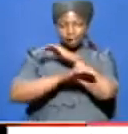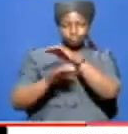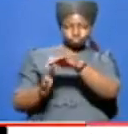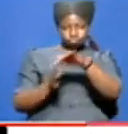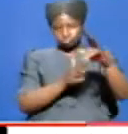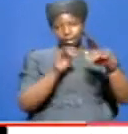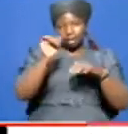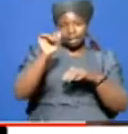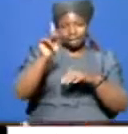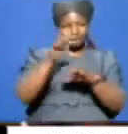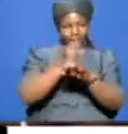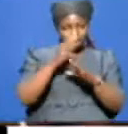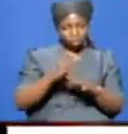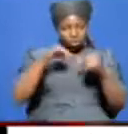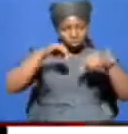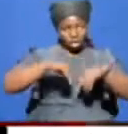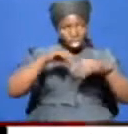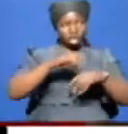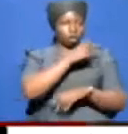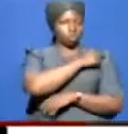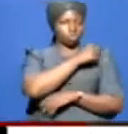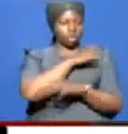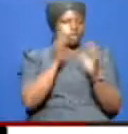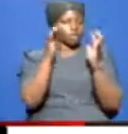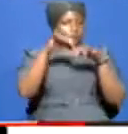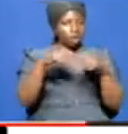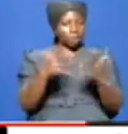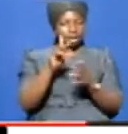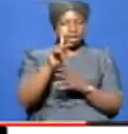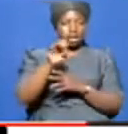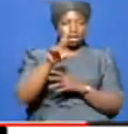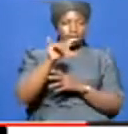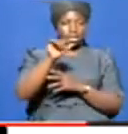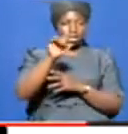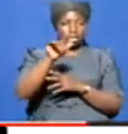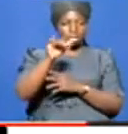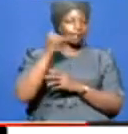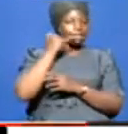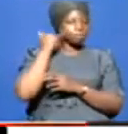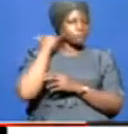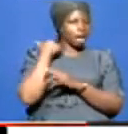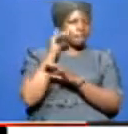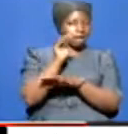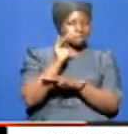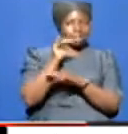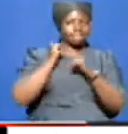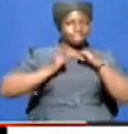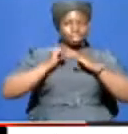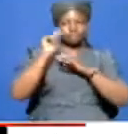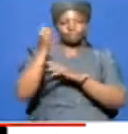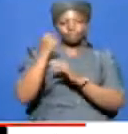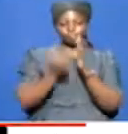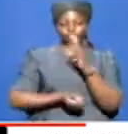athletic stakeholders at today's consultative forum in Kerigate, Nakuru, have asked Athletics Kenya to establish mentorship